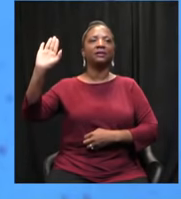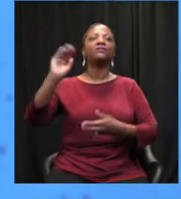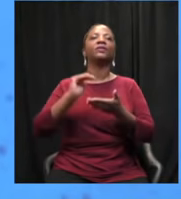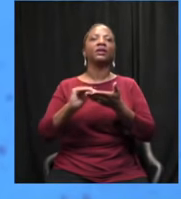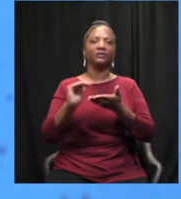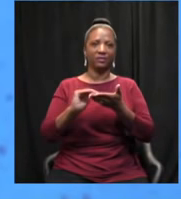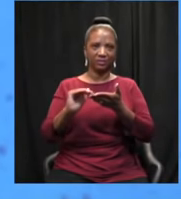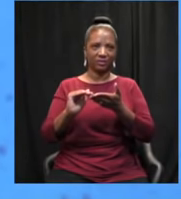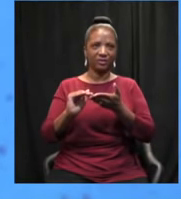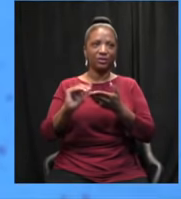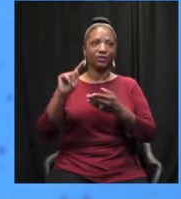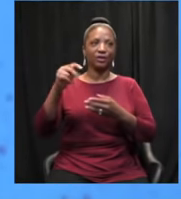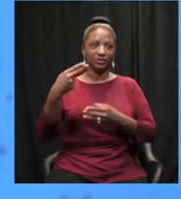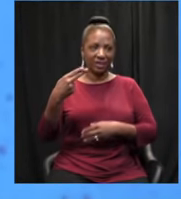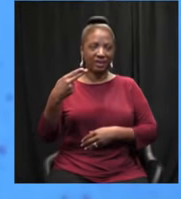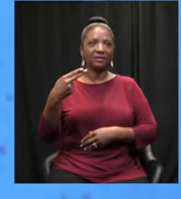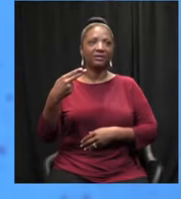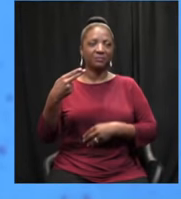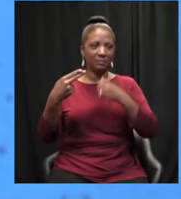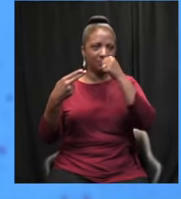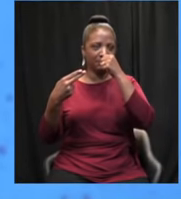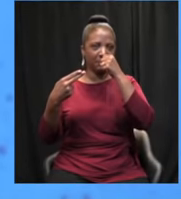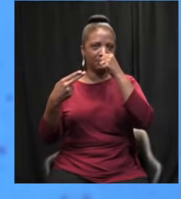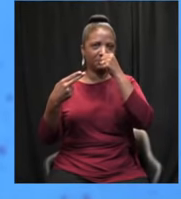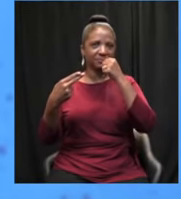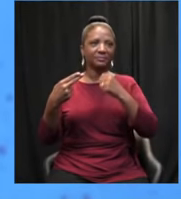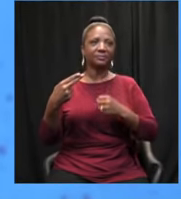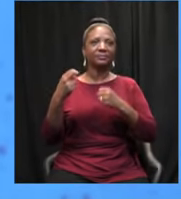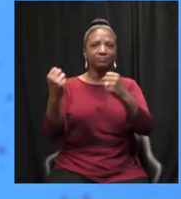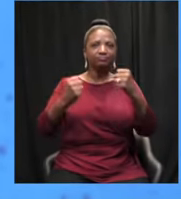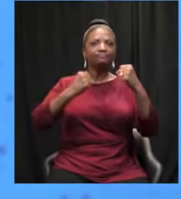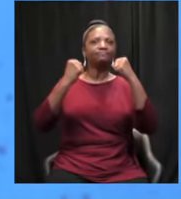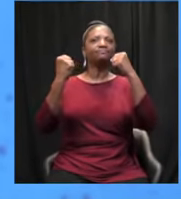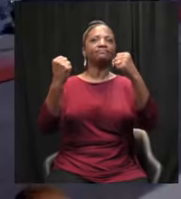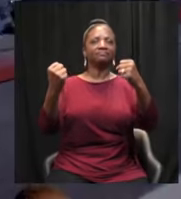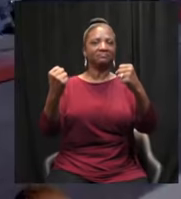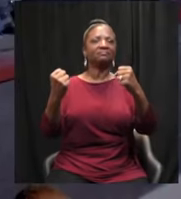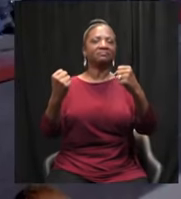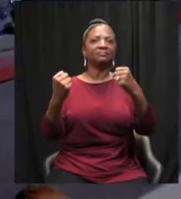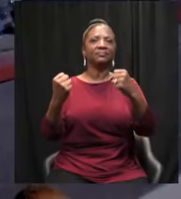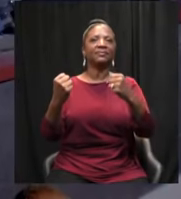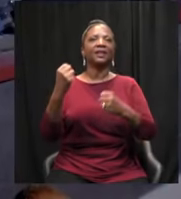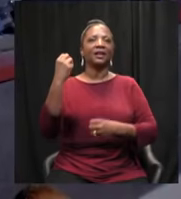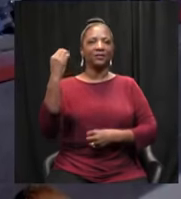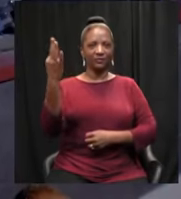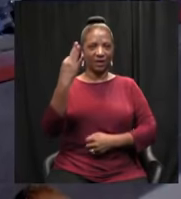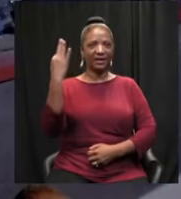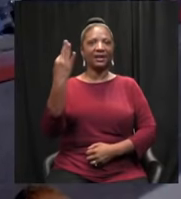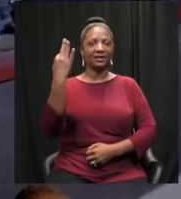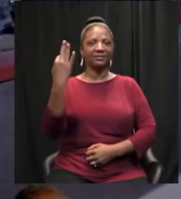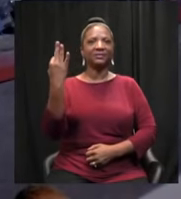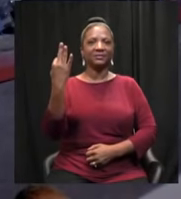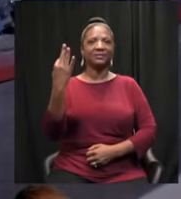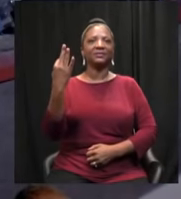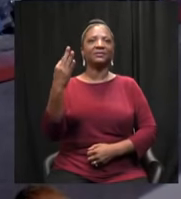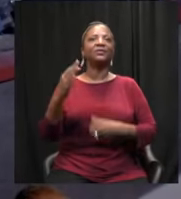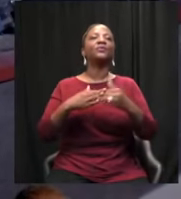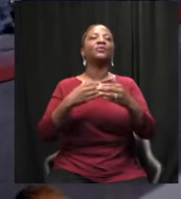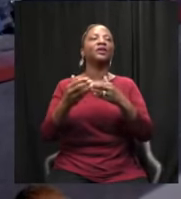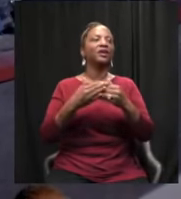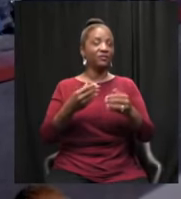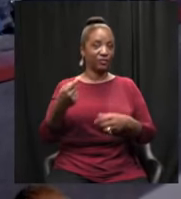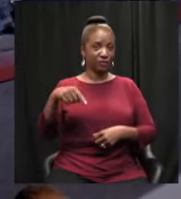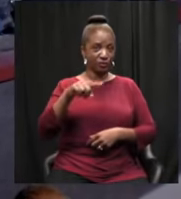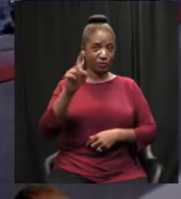need to be reminded of his sustaining power, that he holds all things in his hand. I don't care what you pick. I just want you to